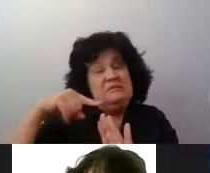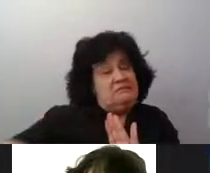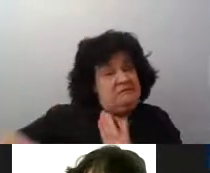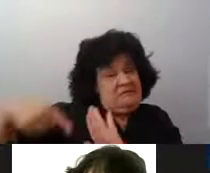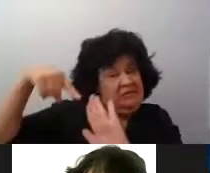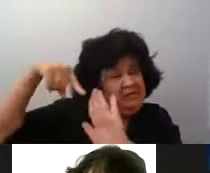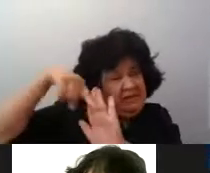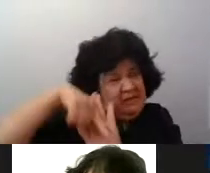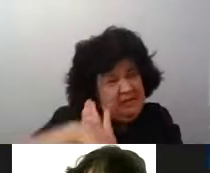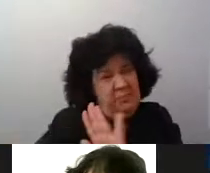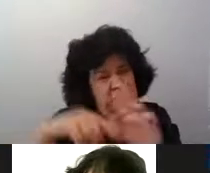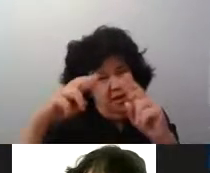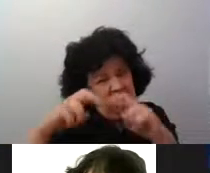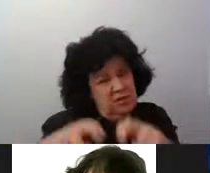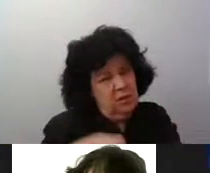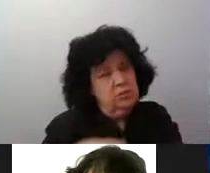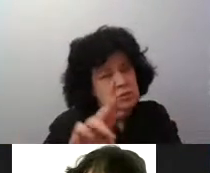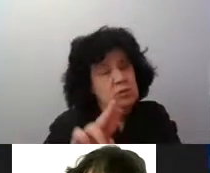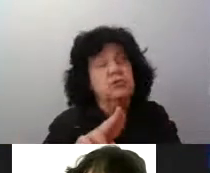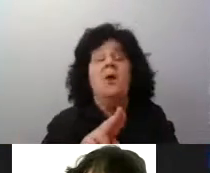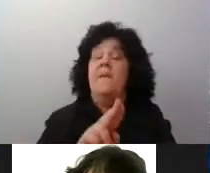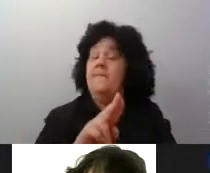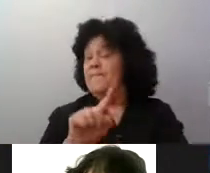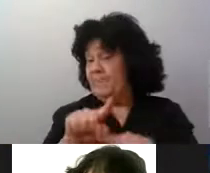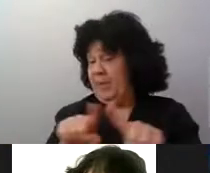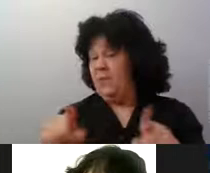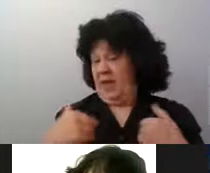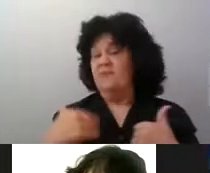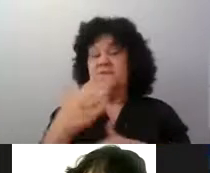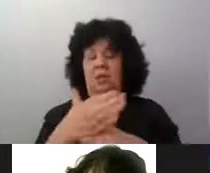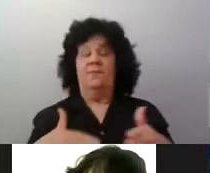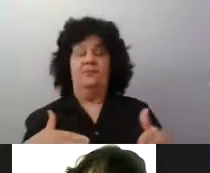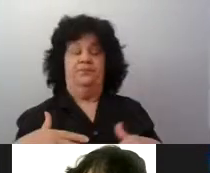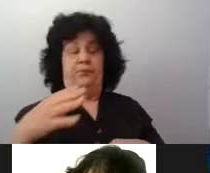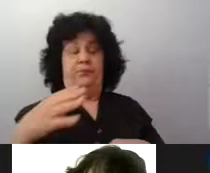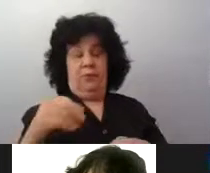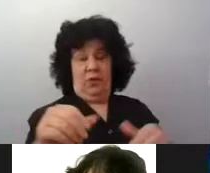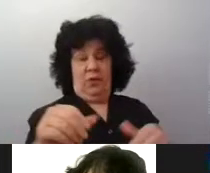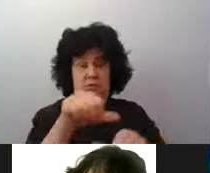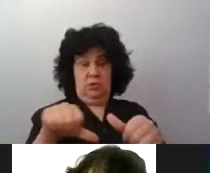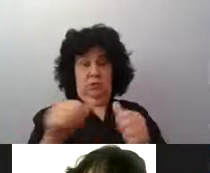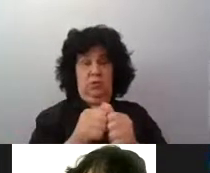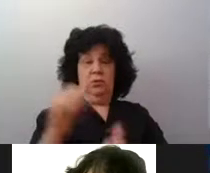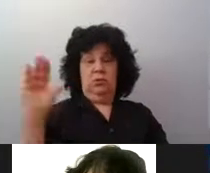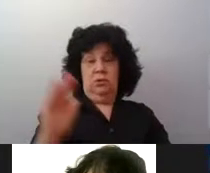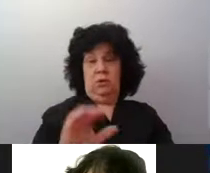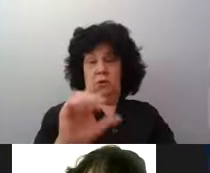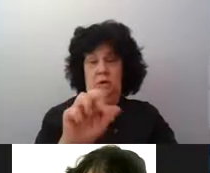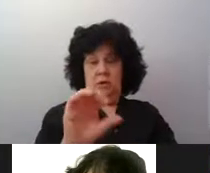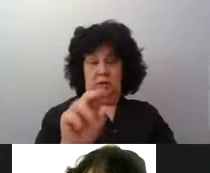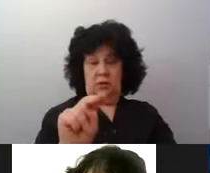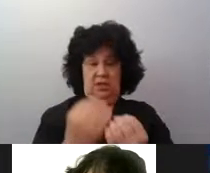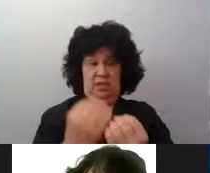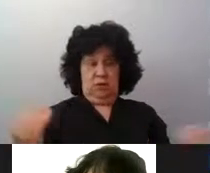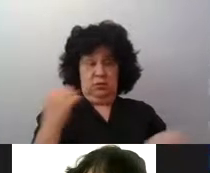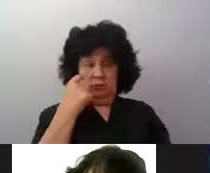on reuse, but we have some of it, and it's associated with the low carbon materials component of